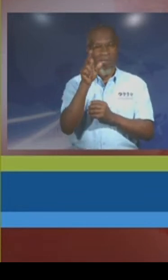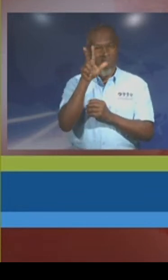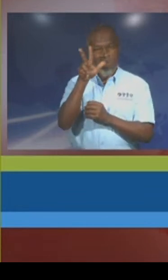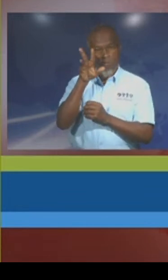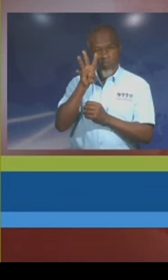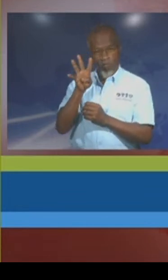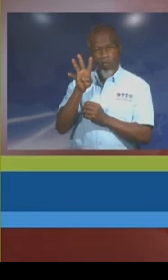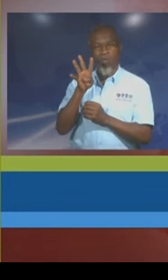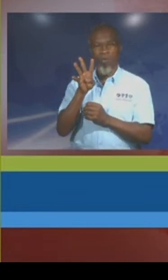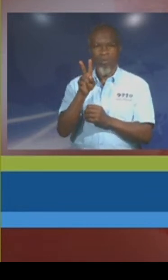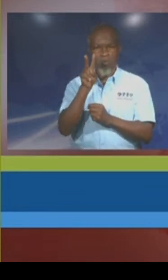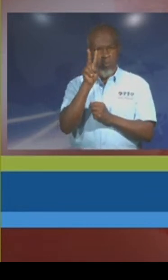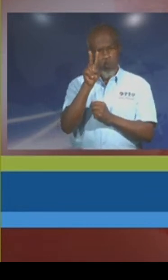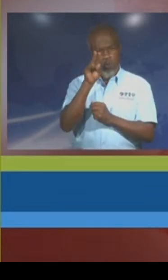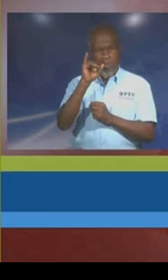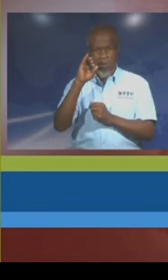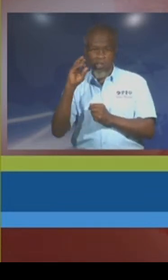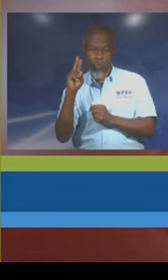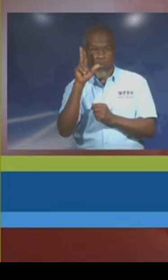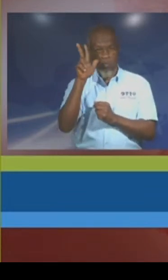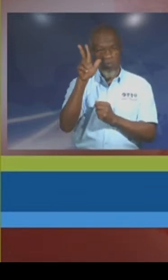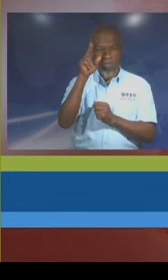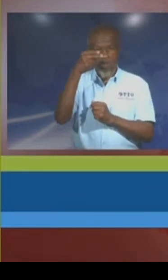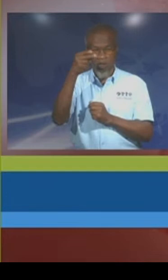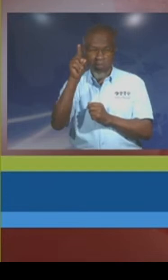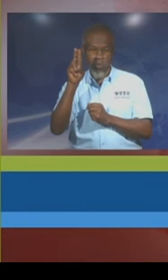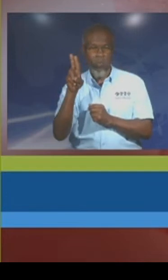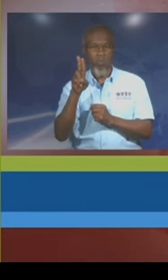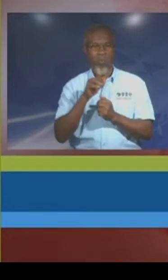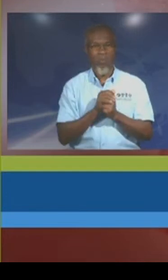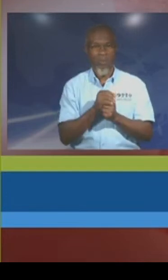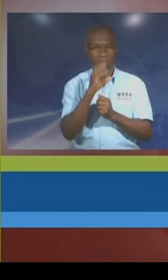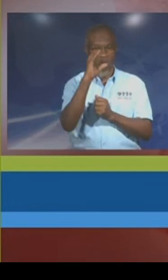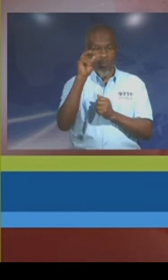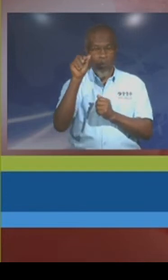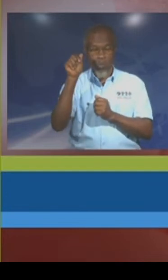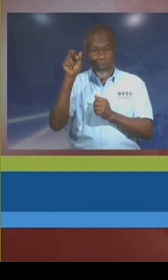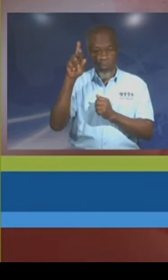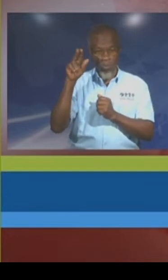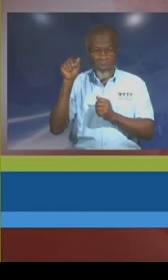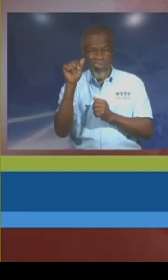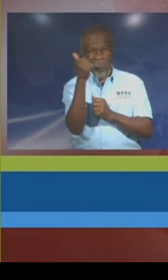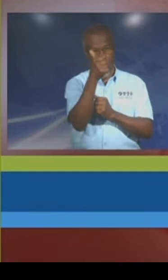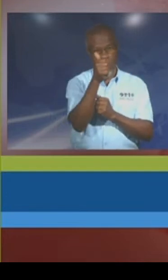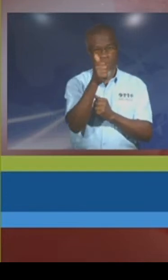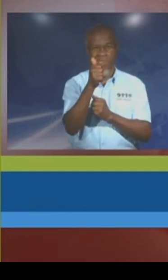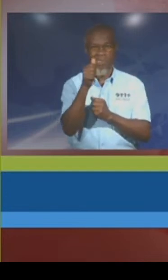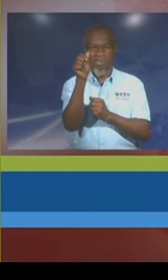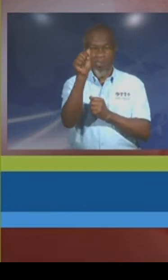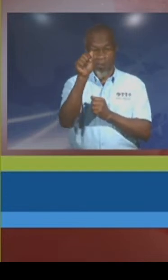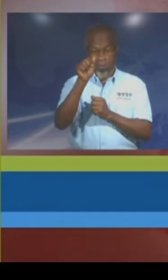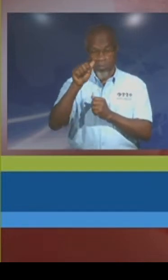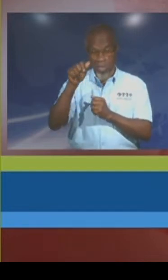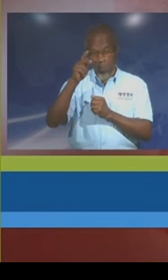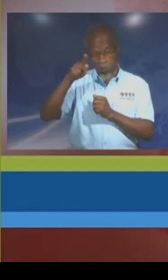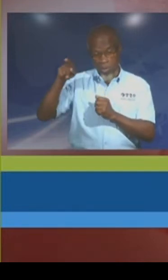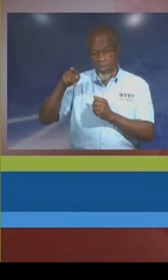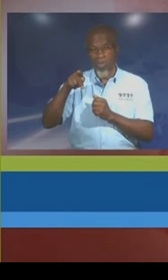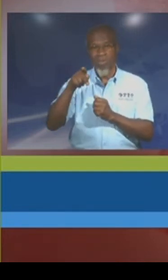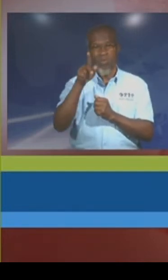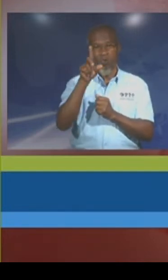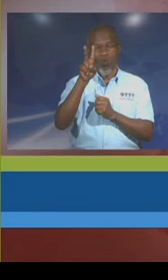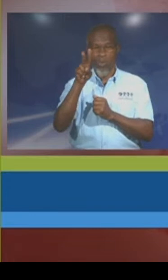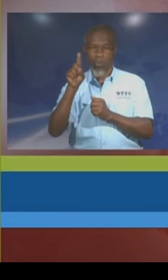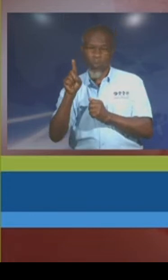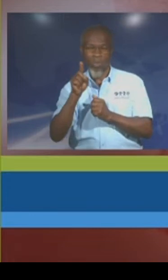34, 2 in ICU, 3 in the High Dependency Unit, Cora 10, Augustus Long 21, Arima General Hospital